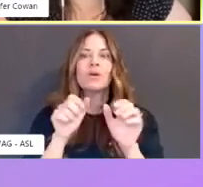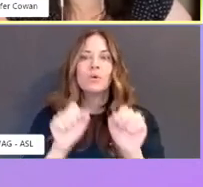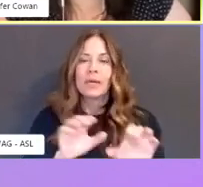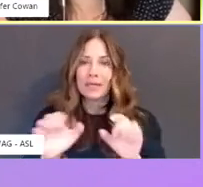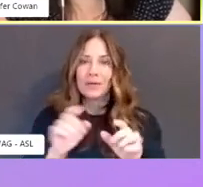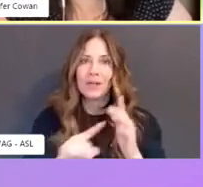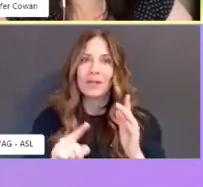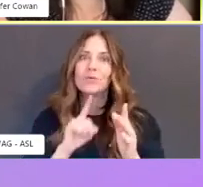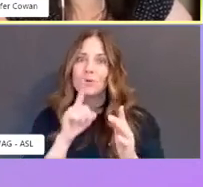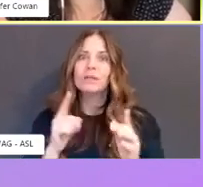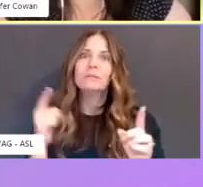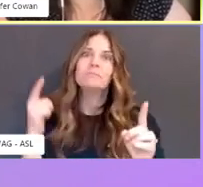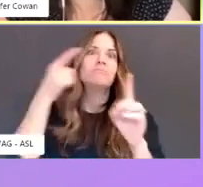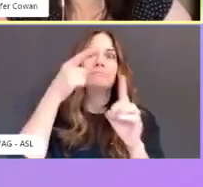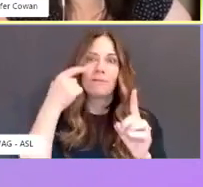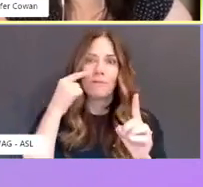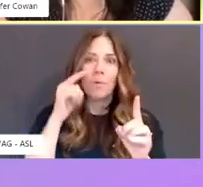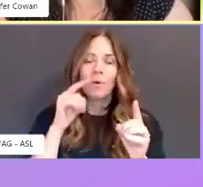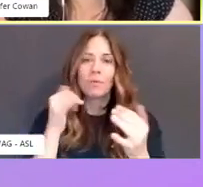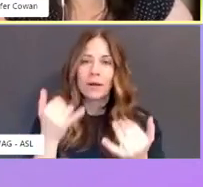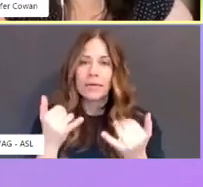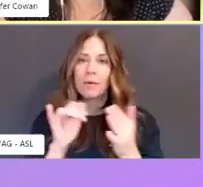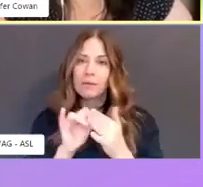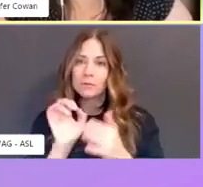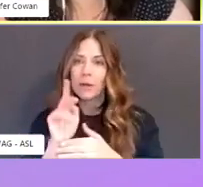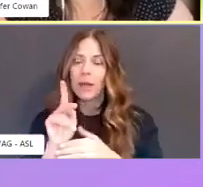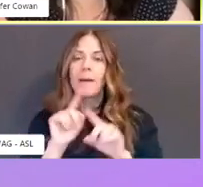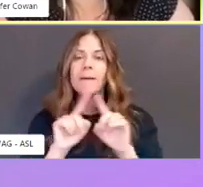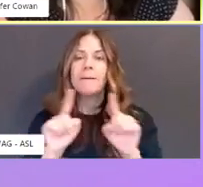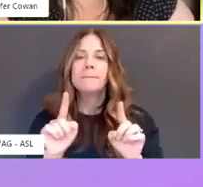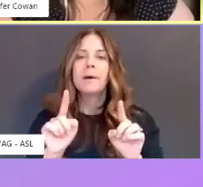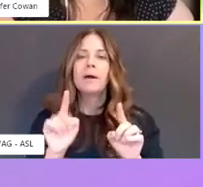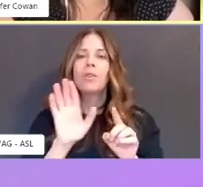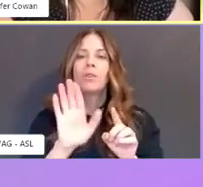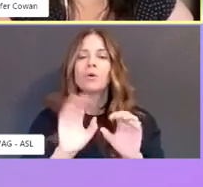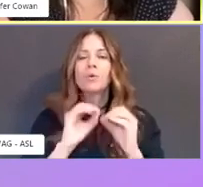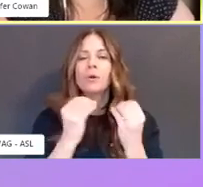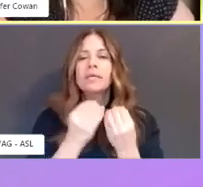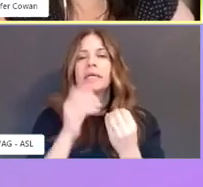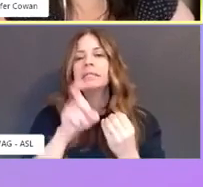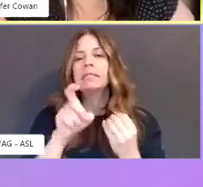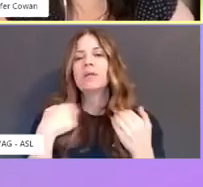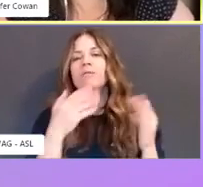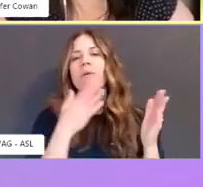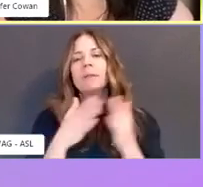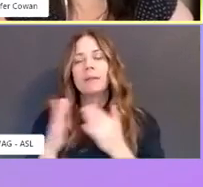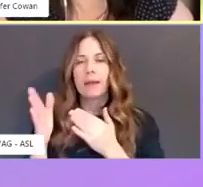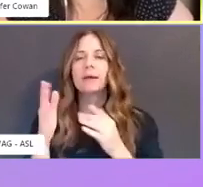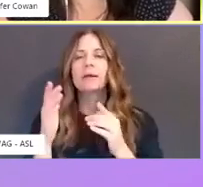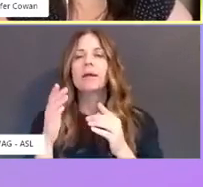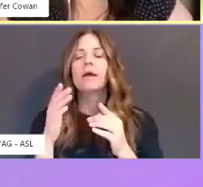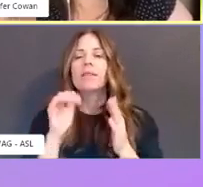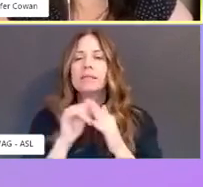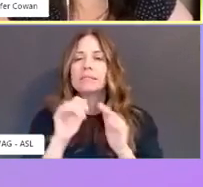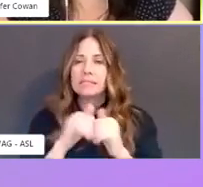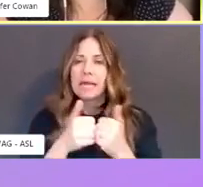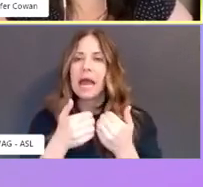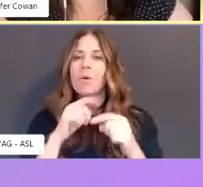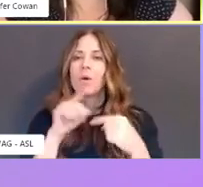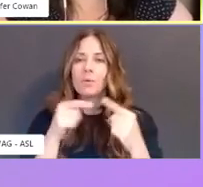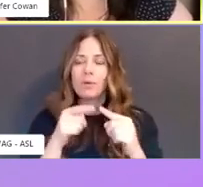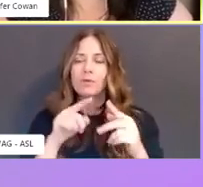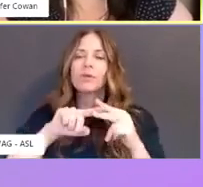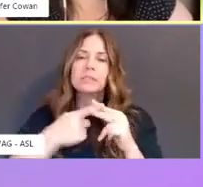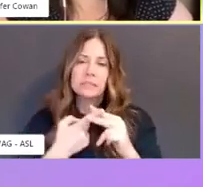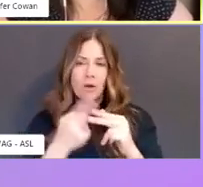strive for right now. And I think that's okay. But those organizations need to have a plan in place that outlines how and when they're going to start